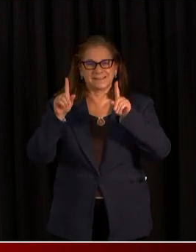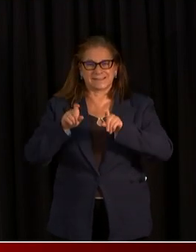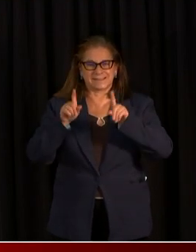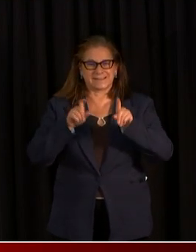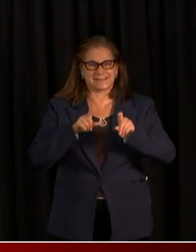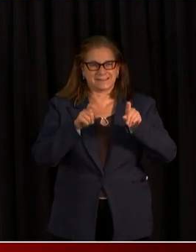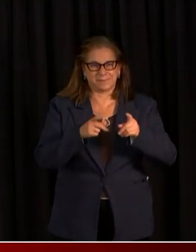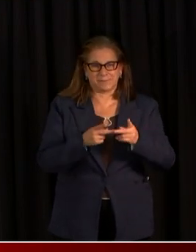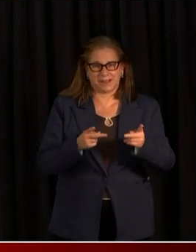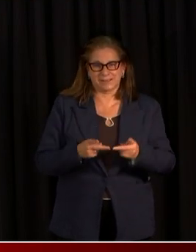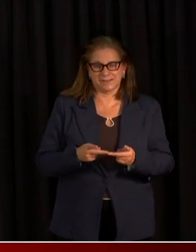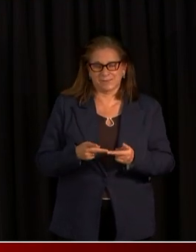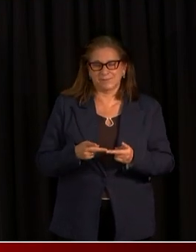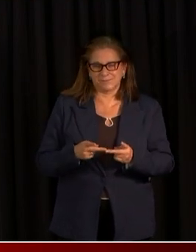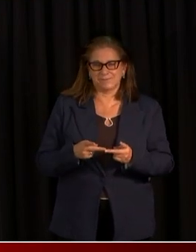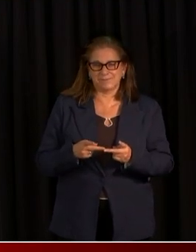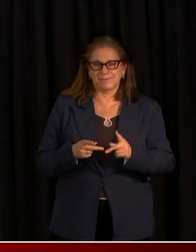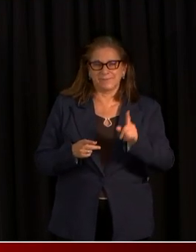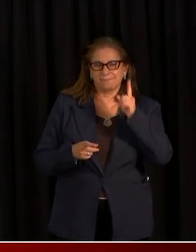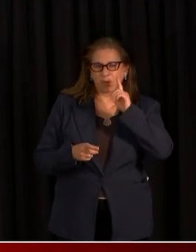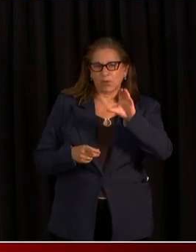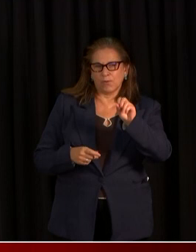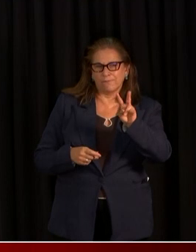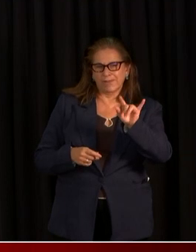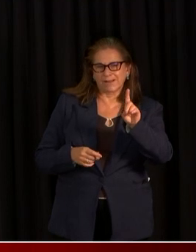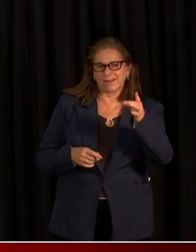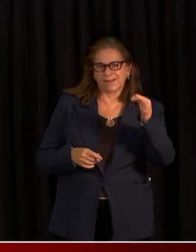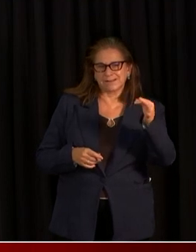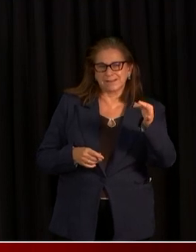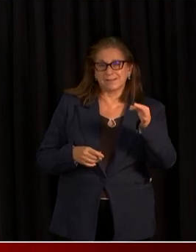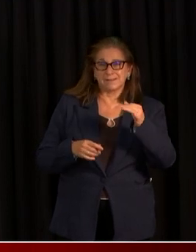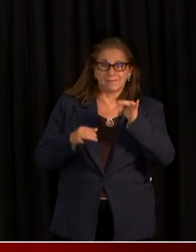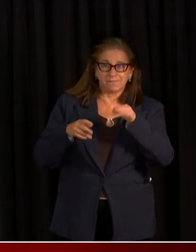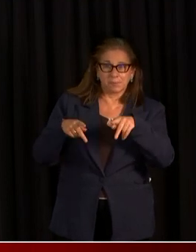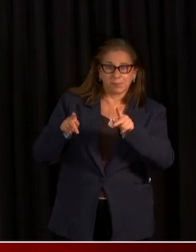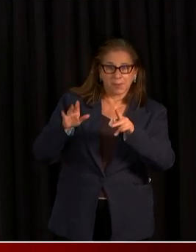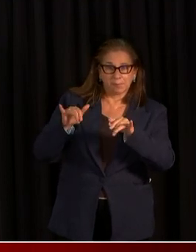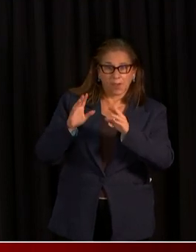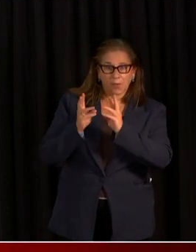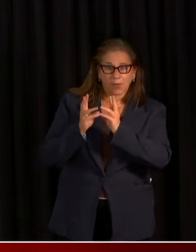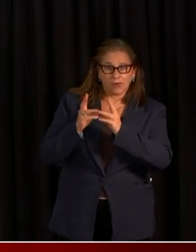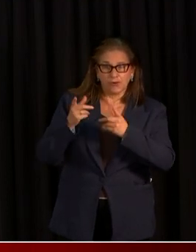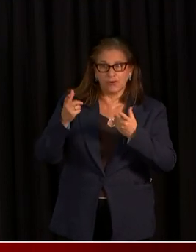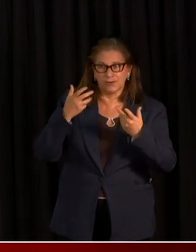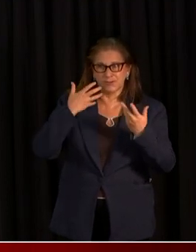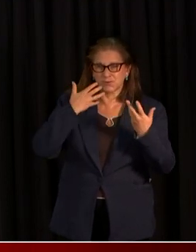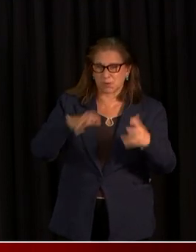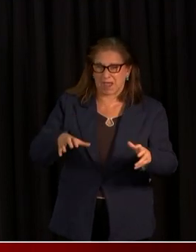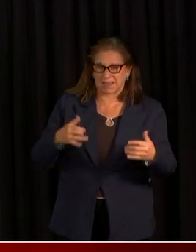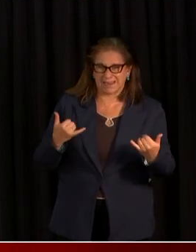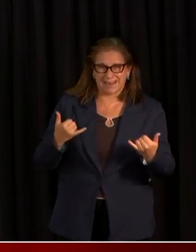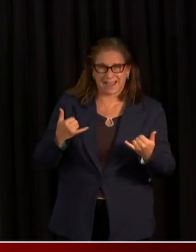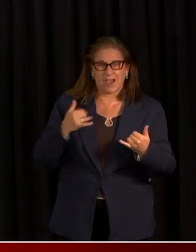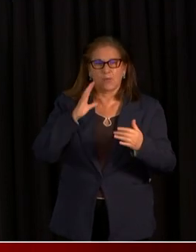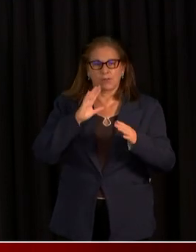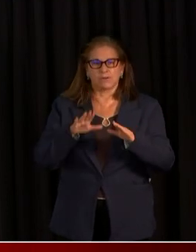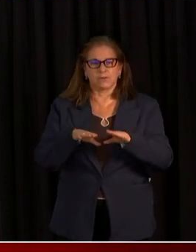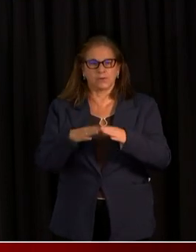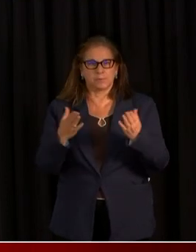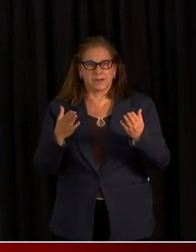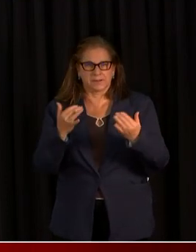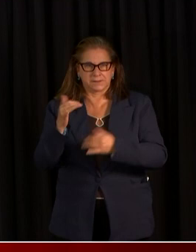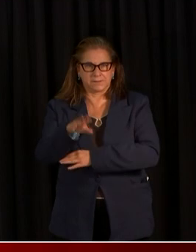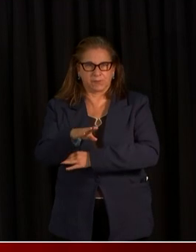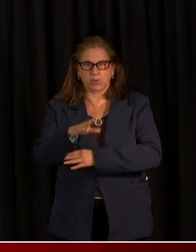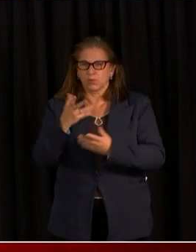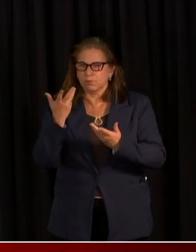facilities today, weather permitting. While some of the heat we expect this evening to have subsided, we